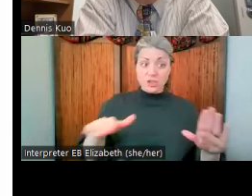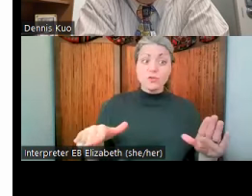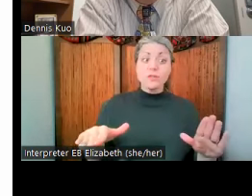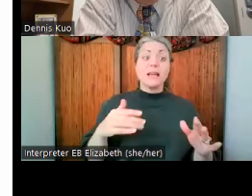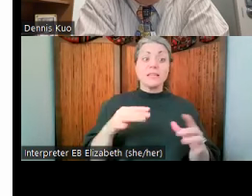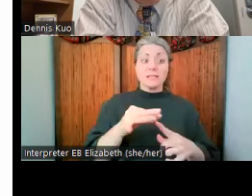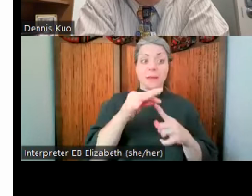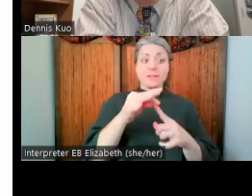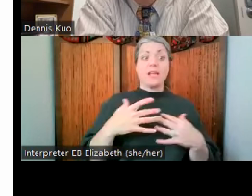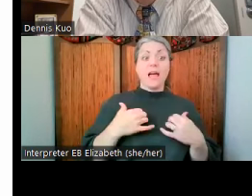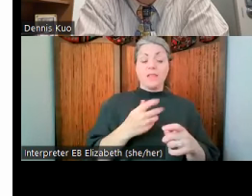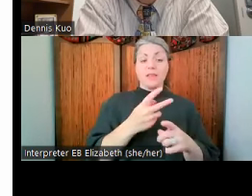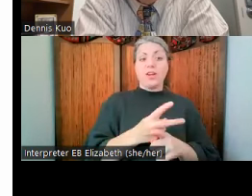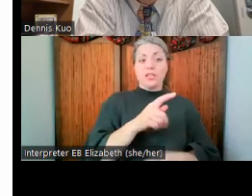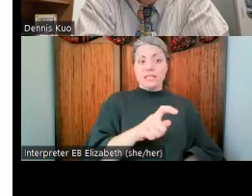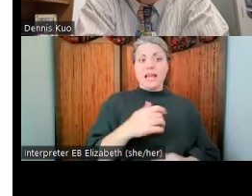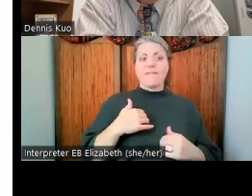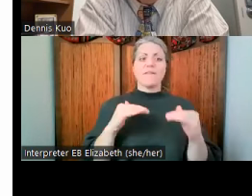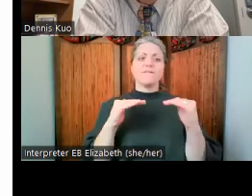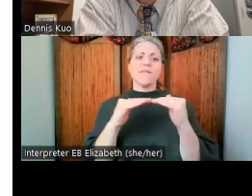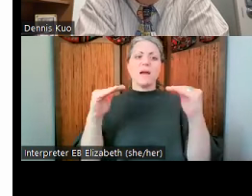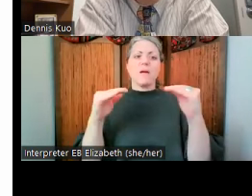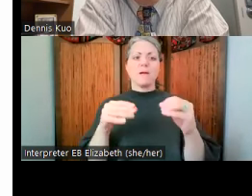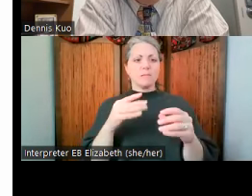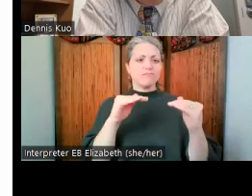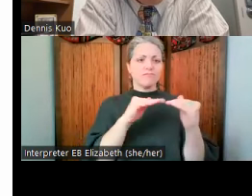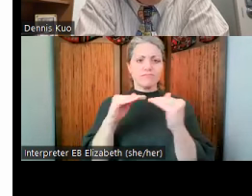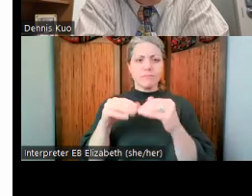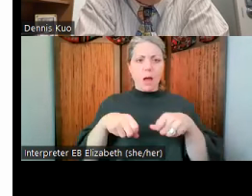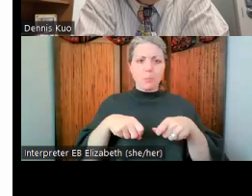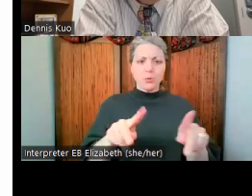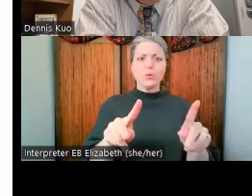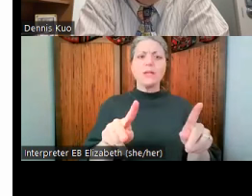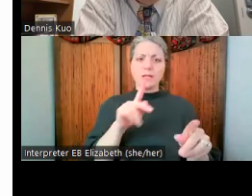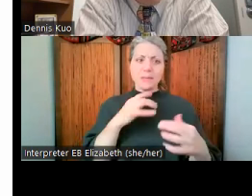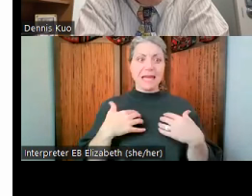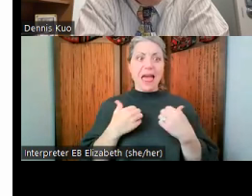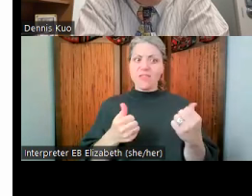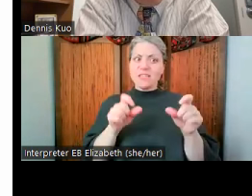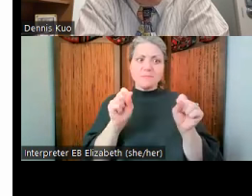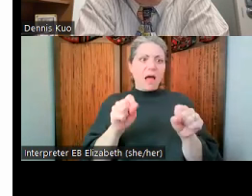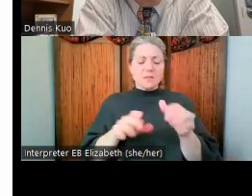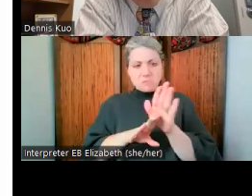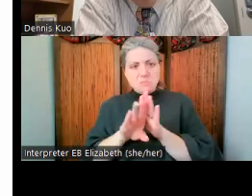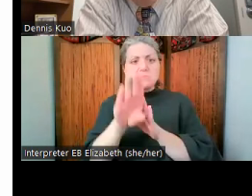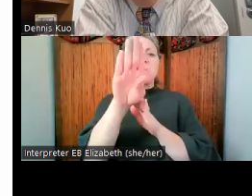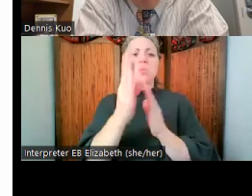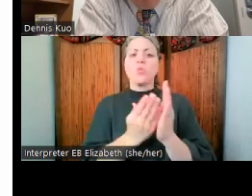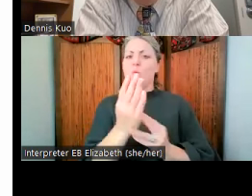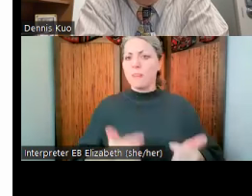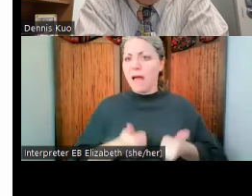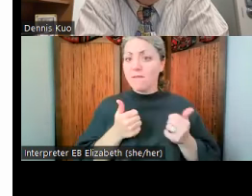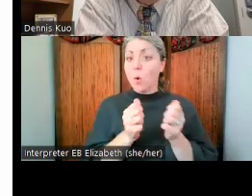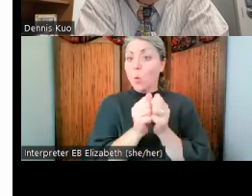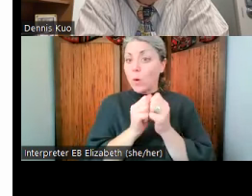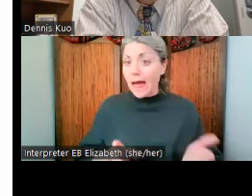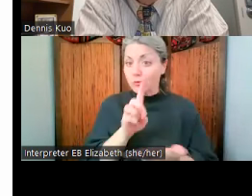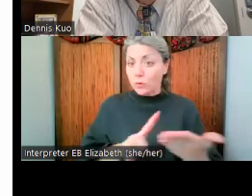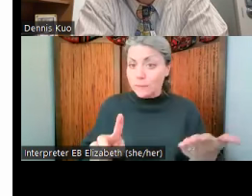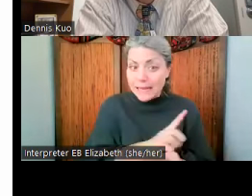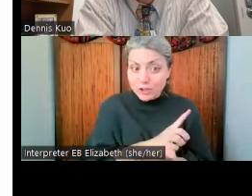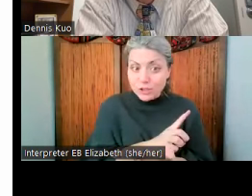just opportunity to be as healthy as possible and thrive throughout their lives without discrimination and regardless of the